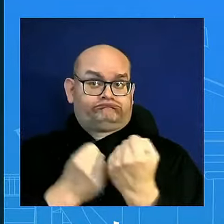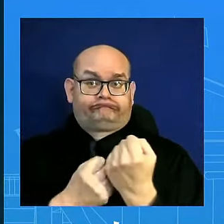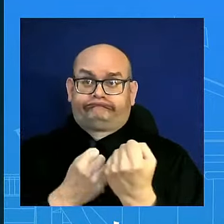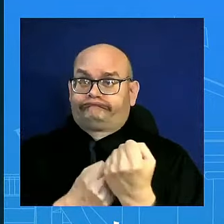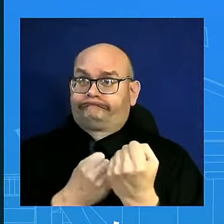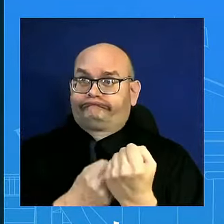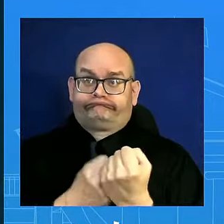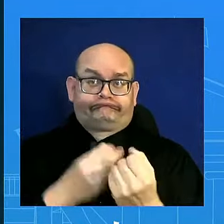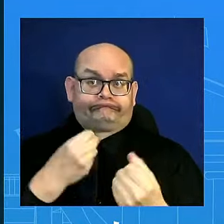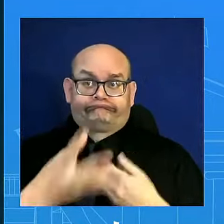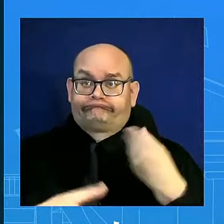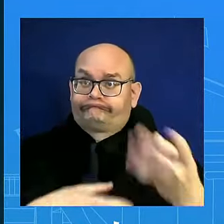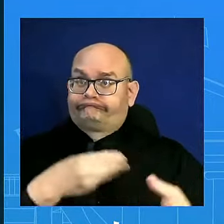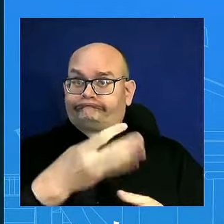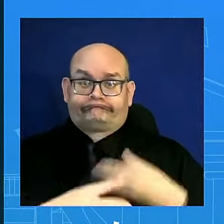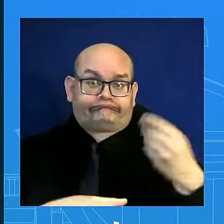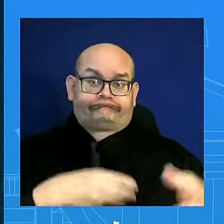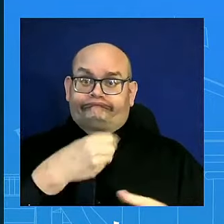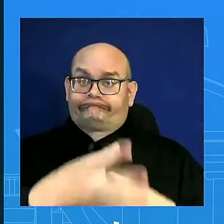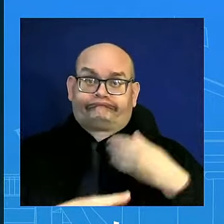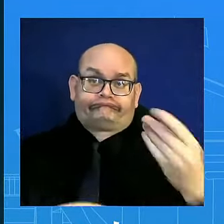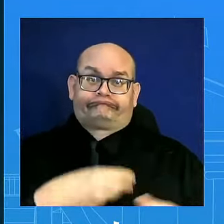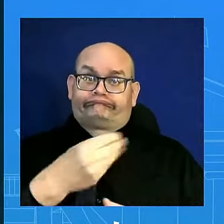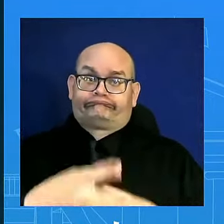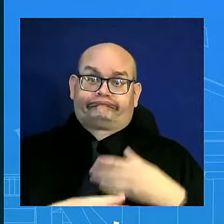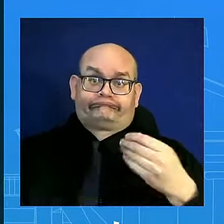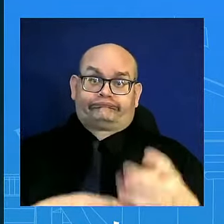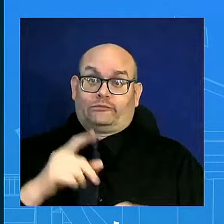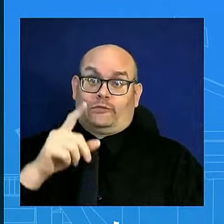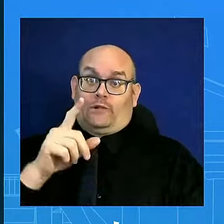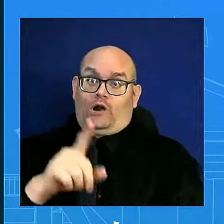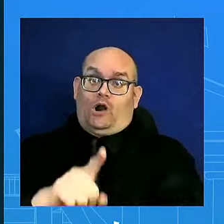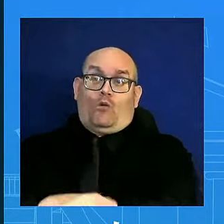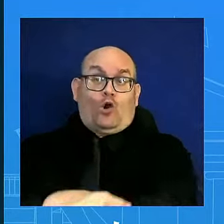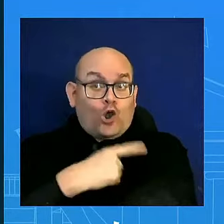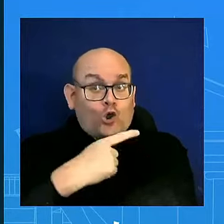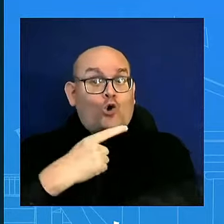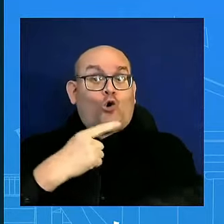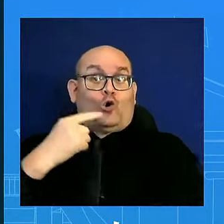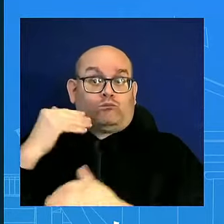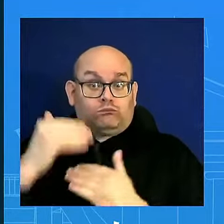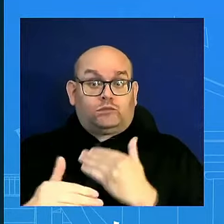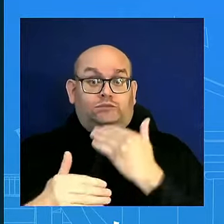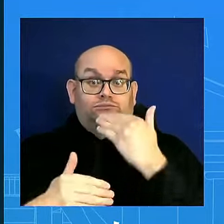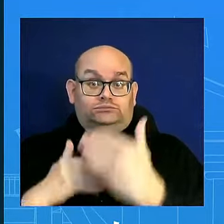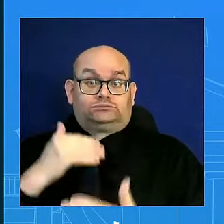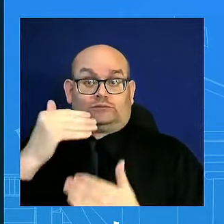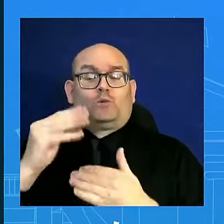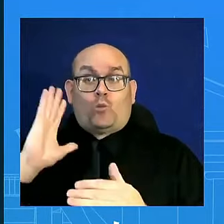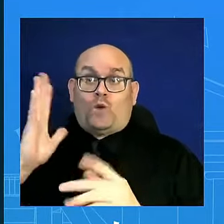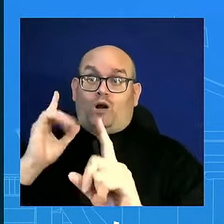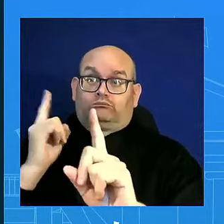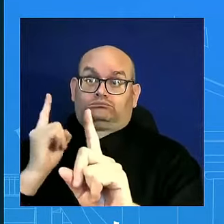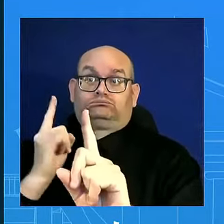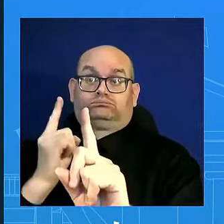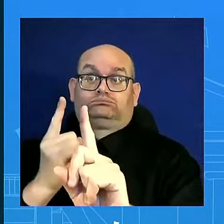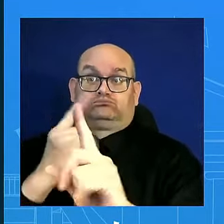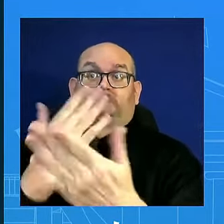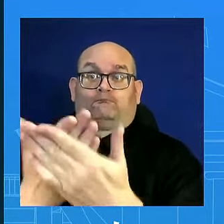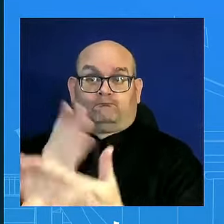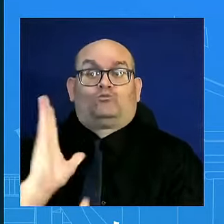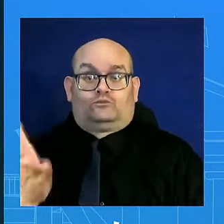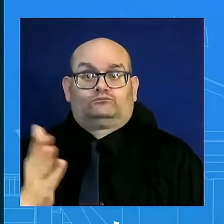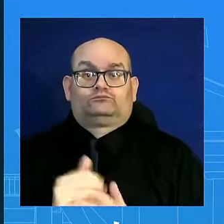feet. It's a long process, but we're still there. I just mentioned the U.S. Army Corps, I just mentioned FEMA, and we're going to continue